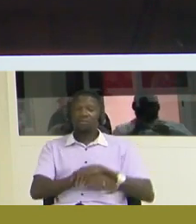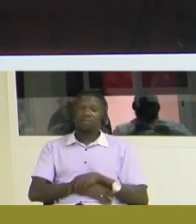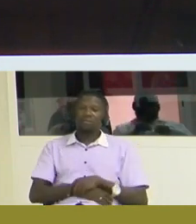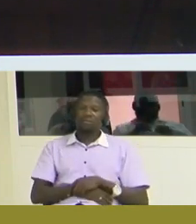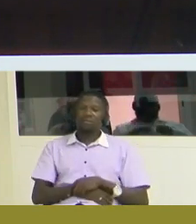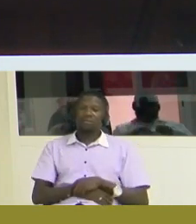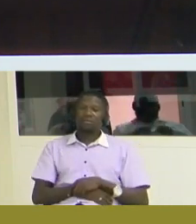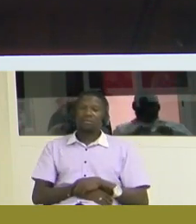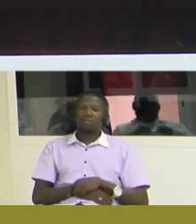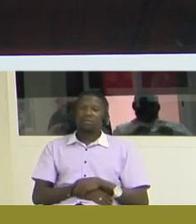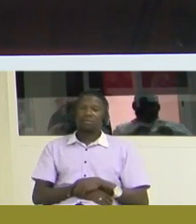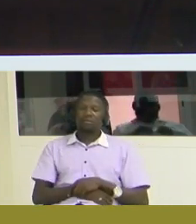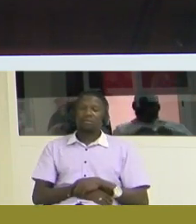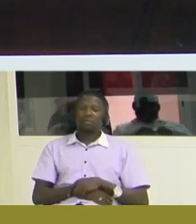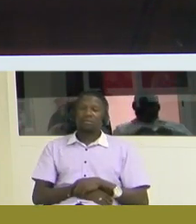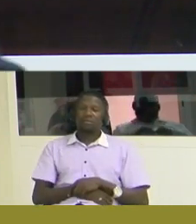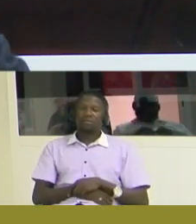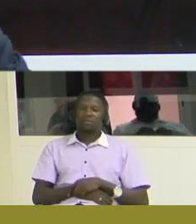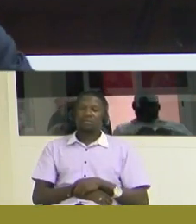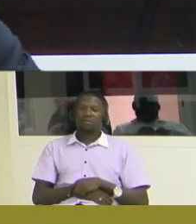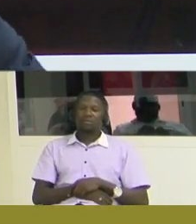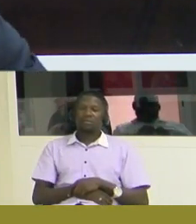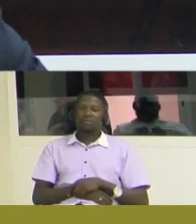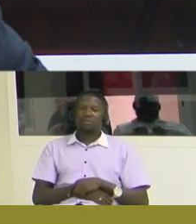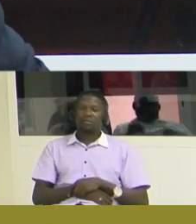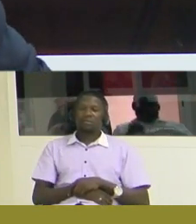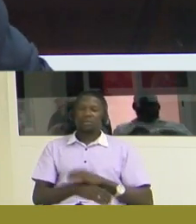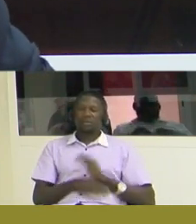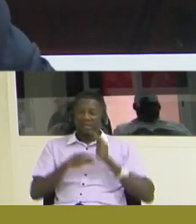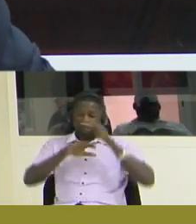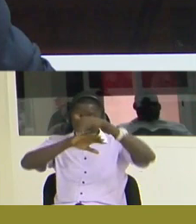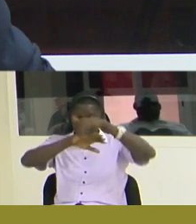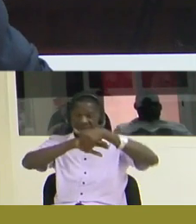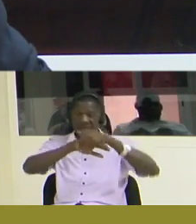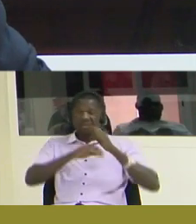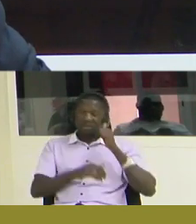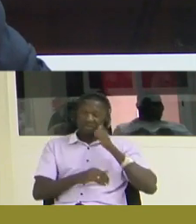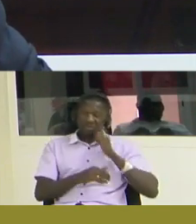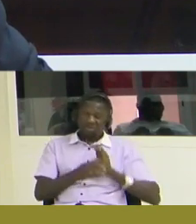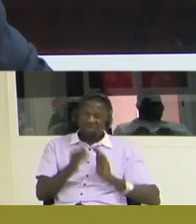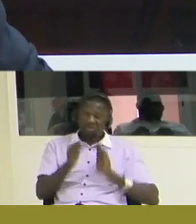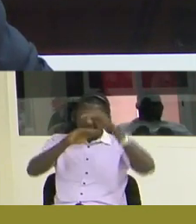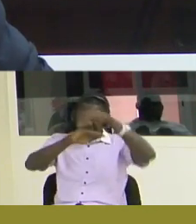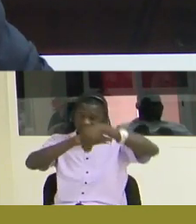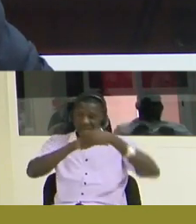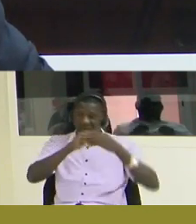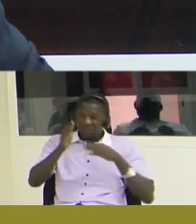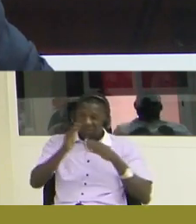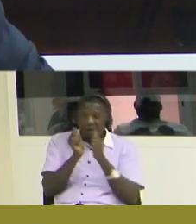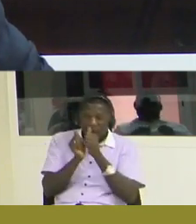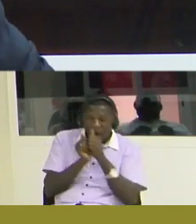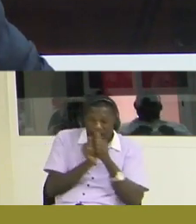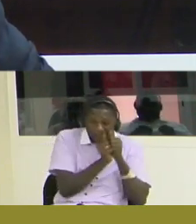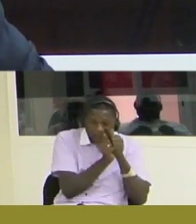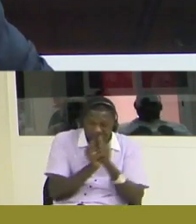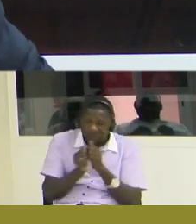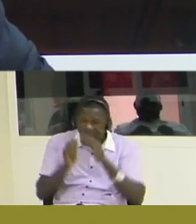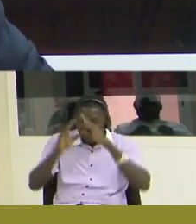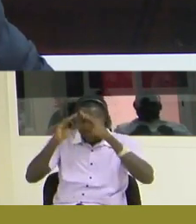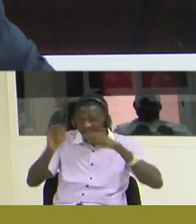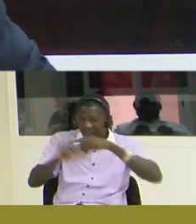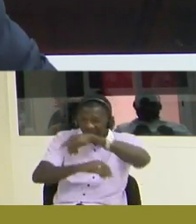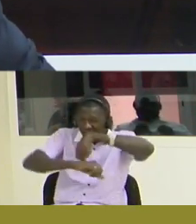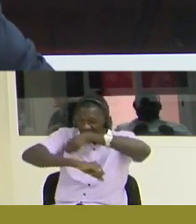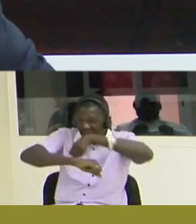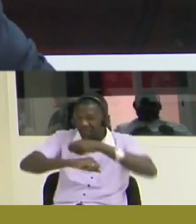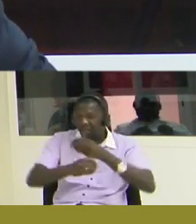Wakan sauce and Camilla wine yakumo kurama rock i J at night I used to scale that fence go into the kitchen and take food from the